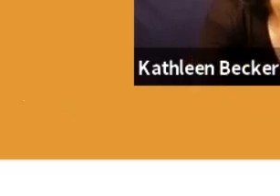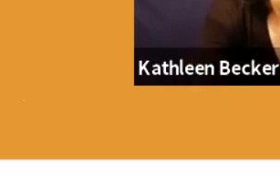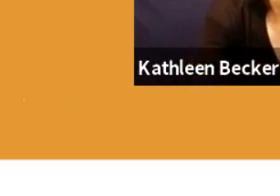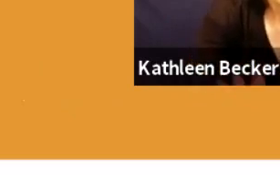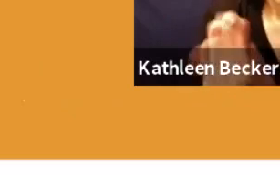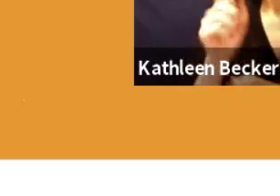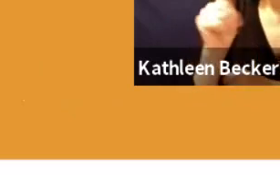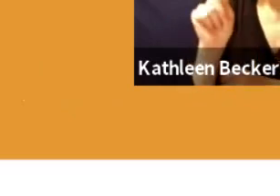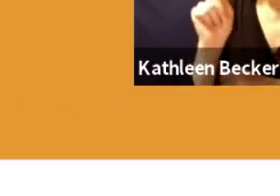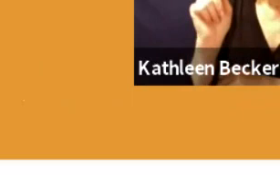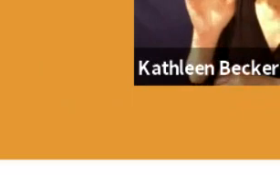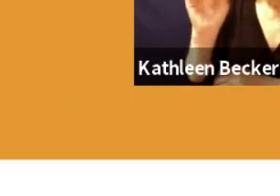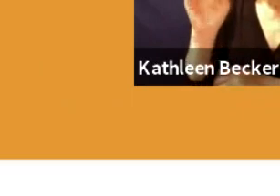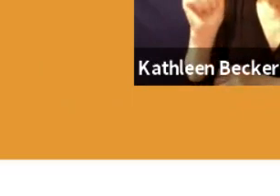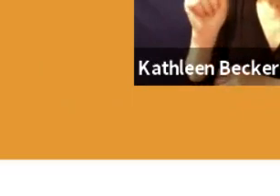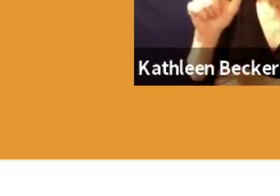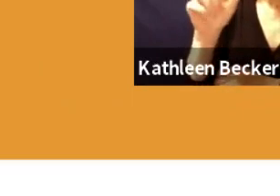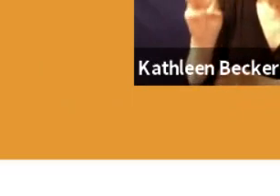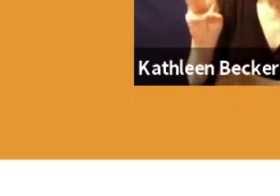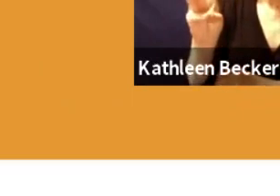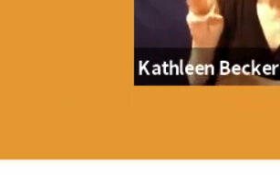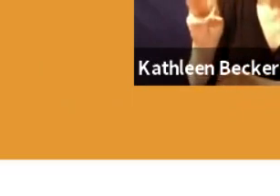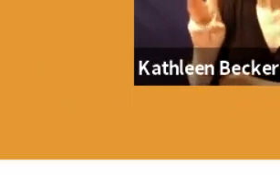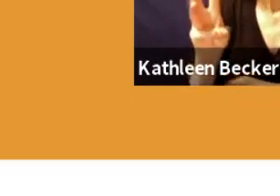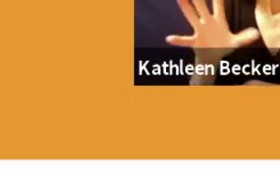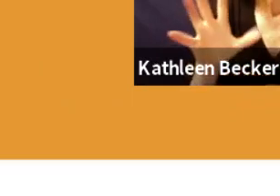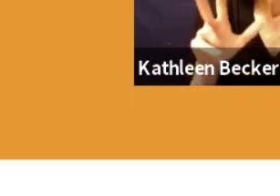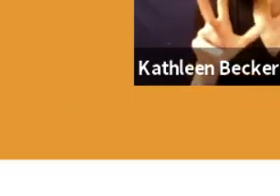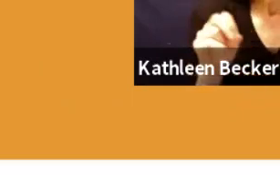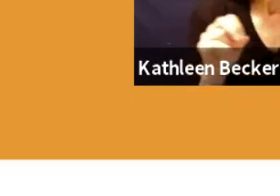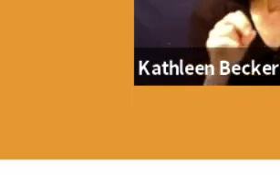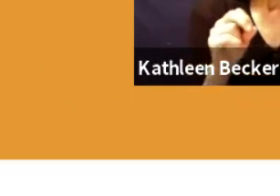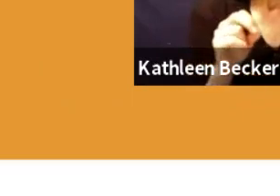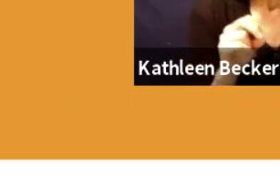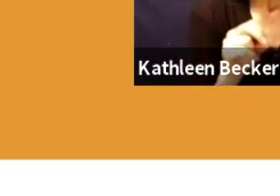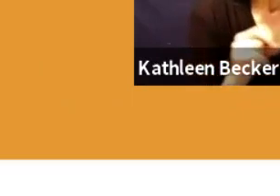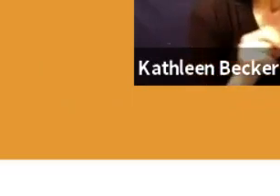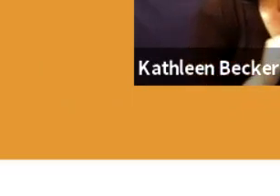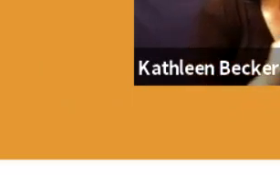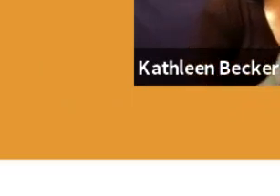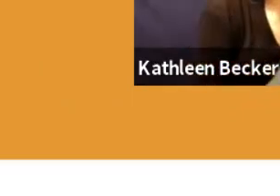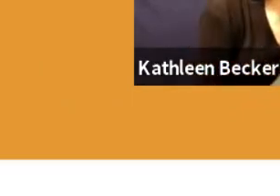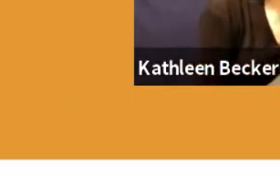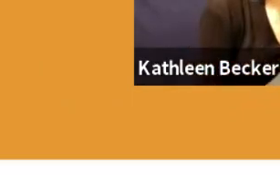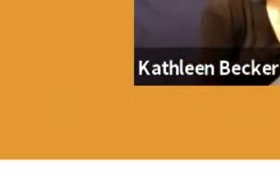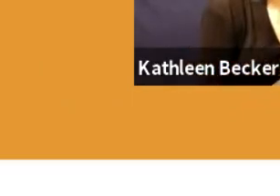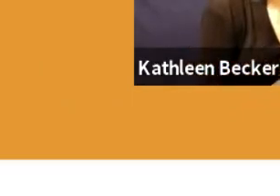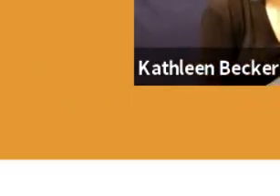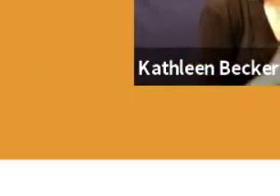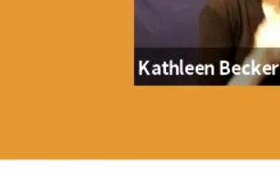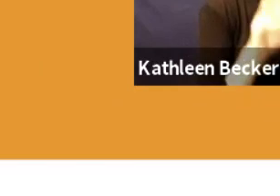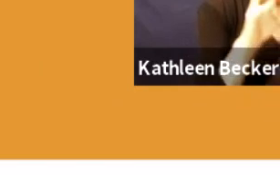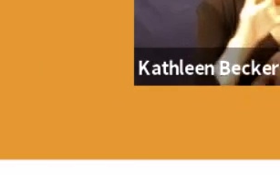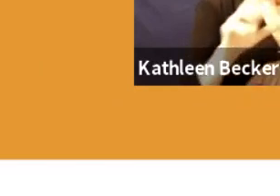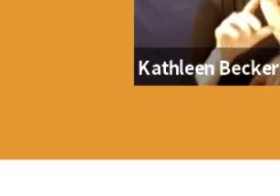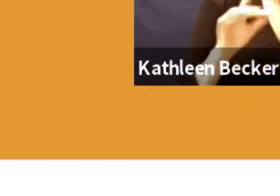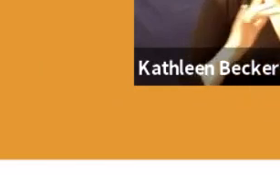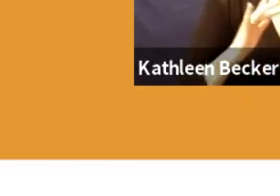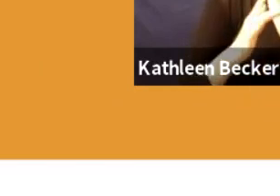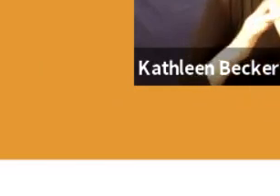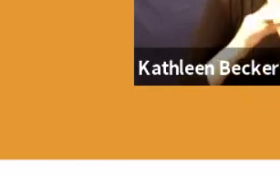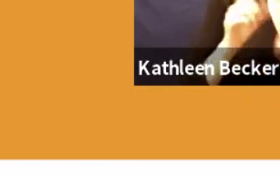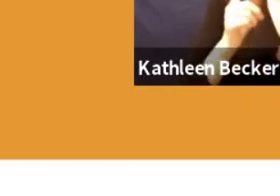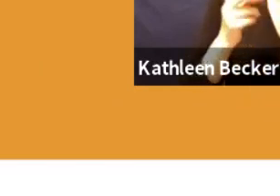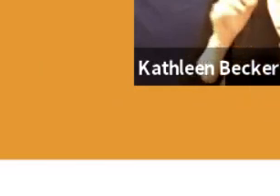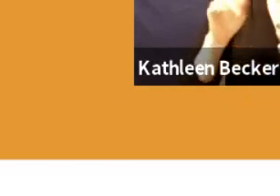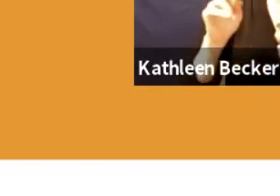October 26th at 5:30 p.m. And that is on digital citizenship. And you'll be